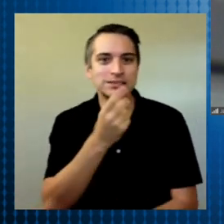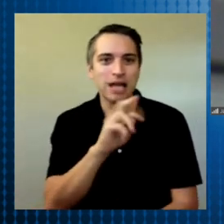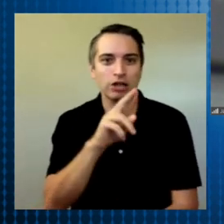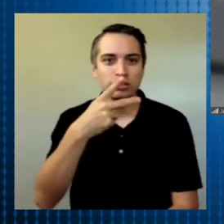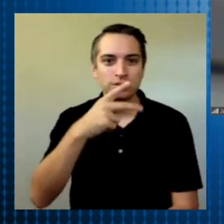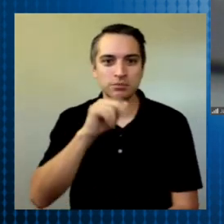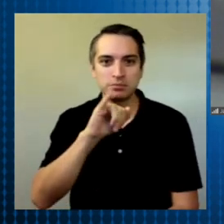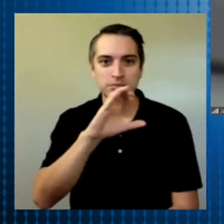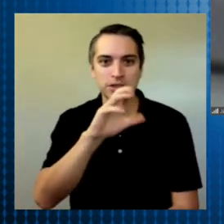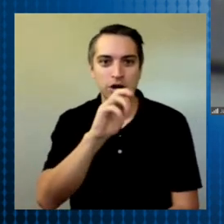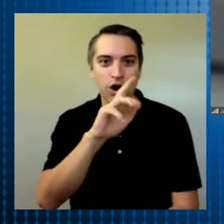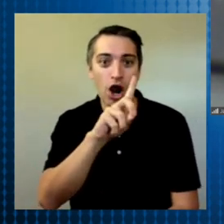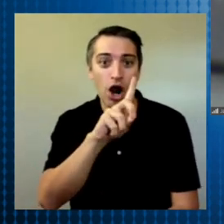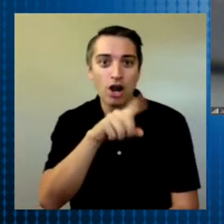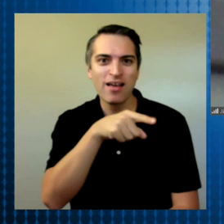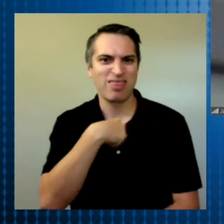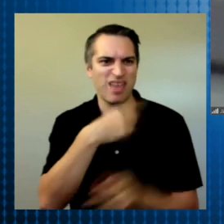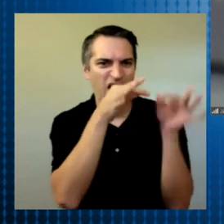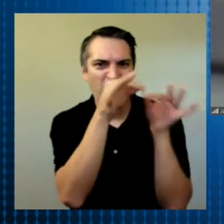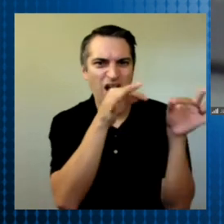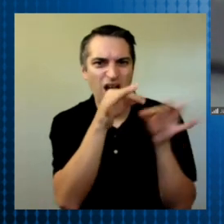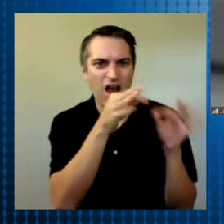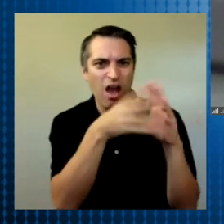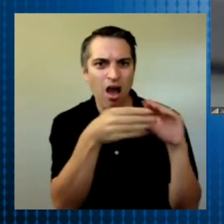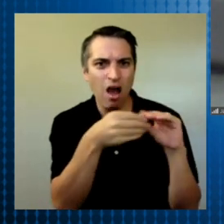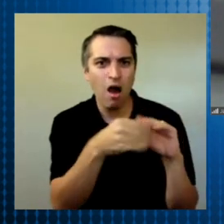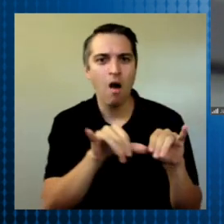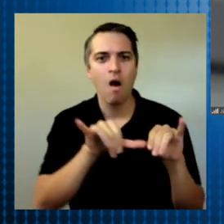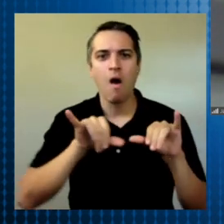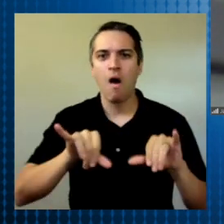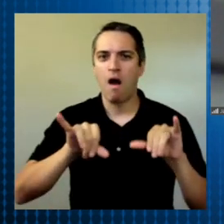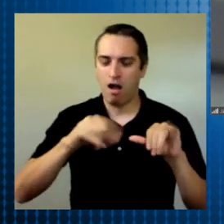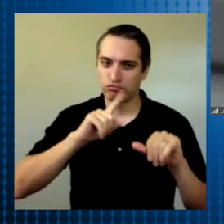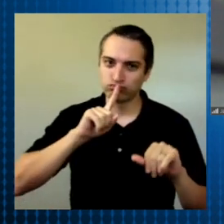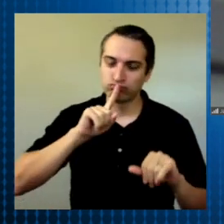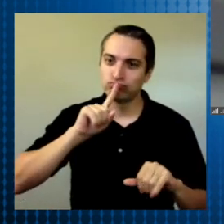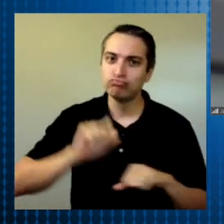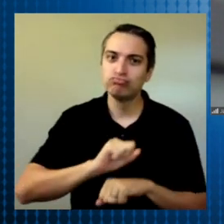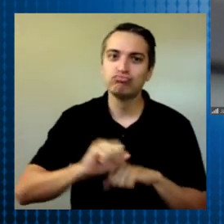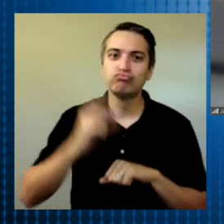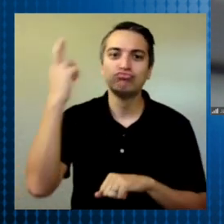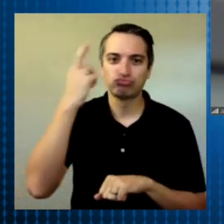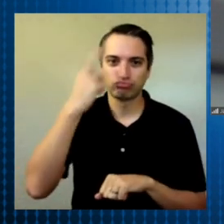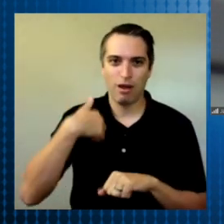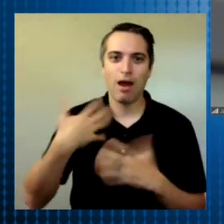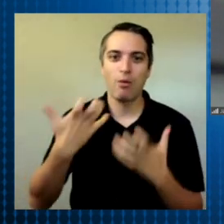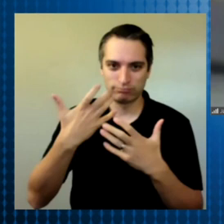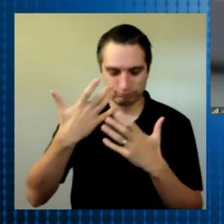of experience, and they're telling me the career pathways they took. And that was when I found out that I wanted to go into public